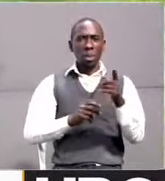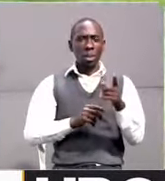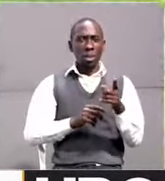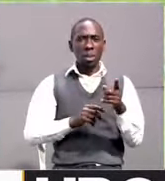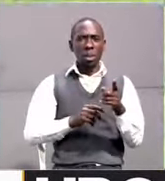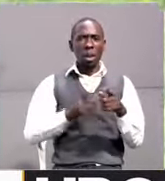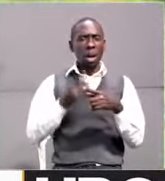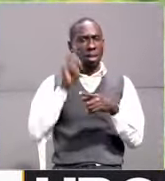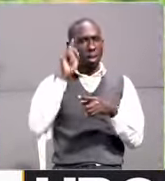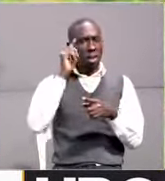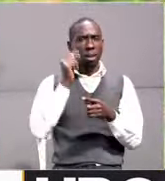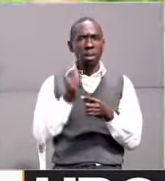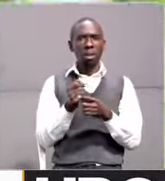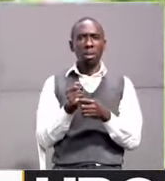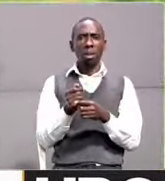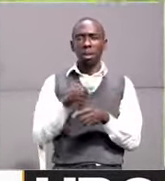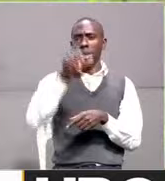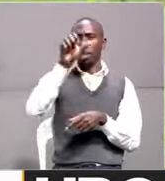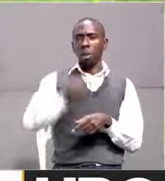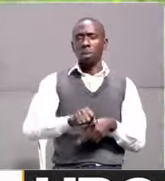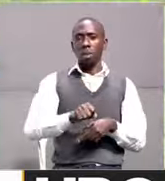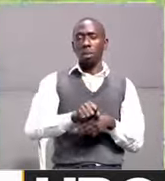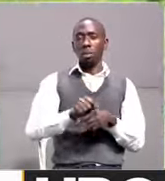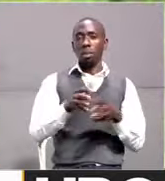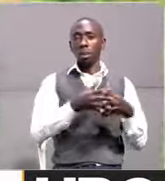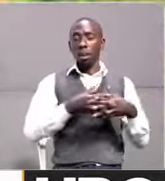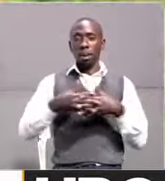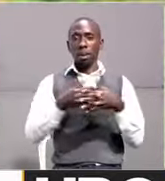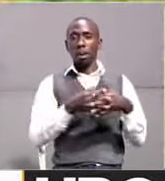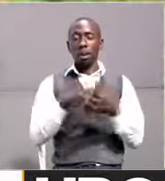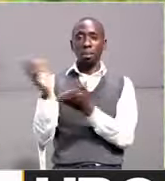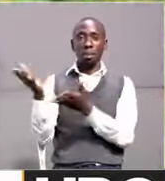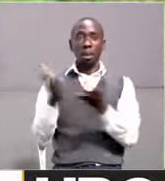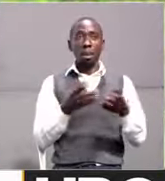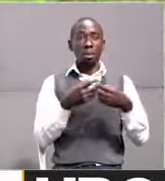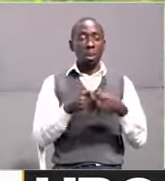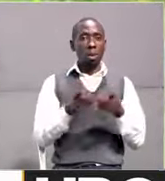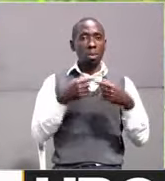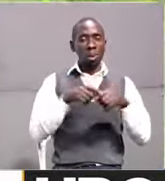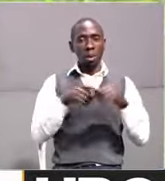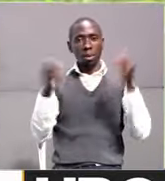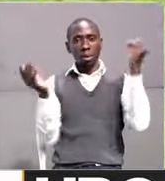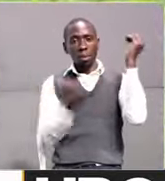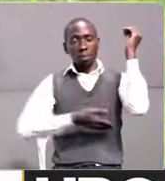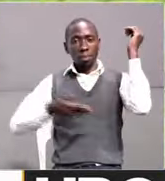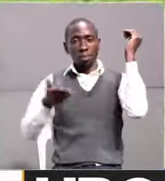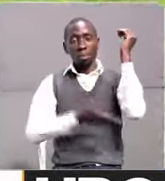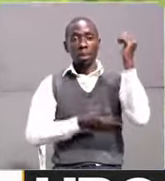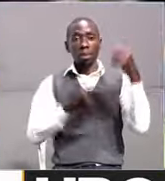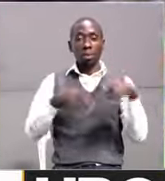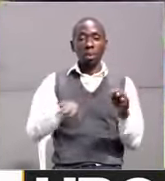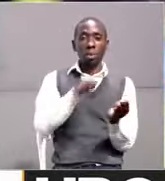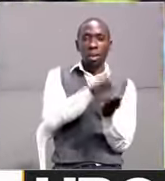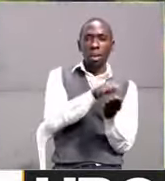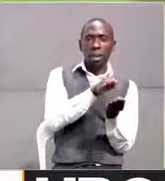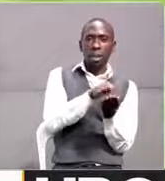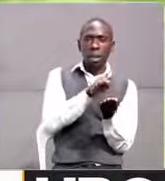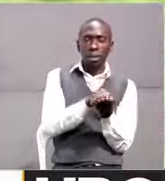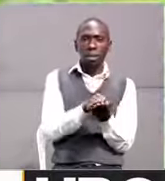America, and we cut it and silage it. Silage